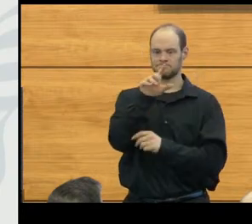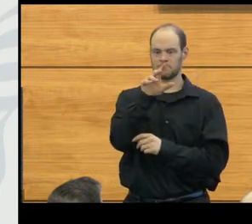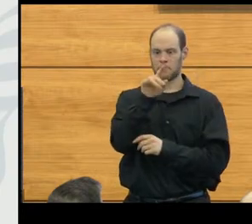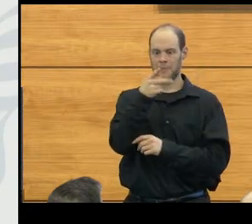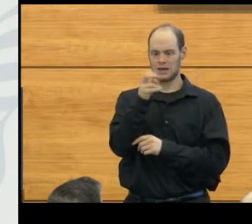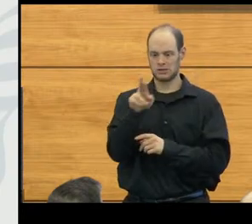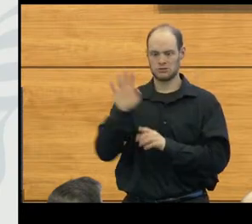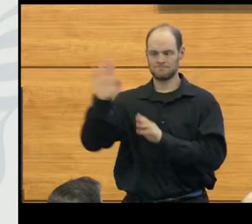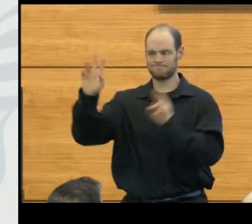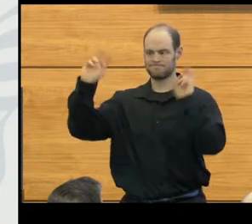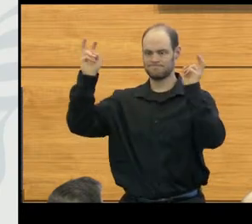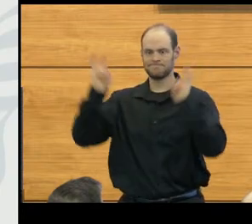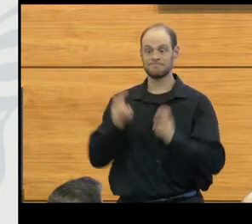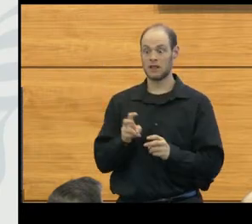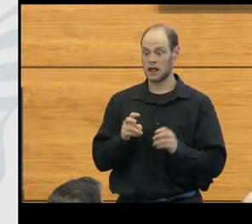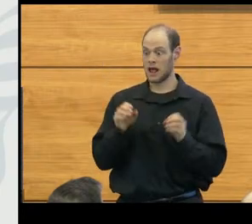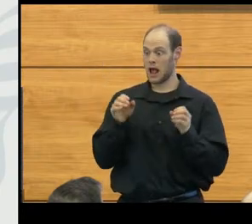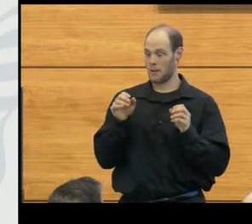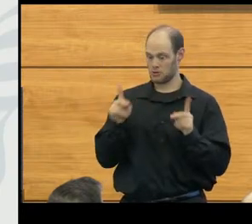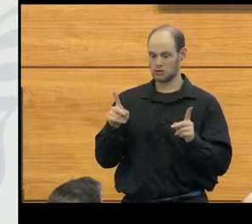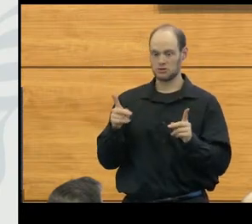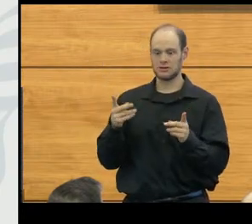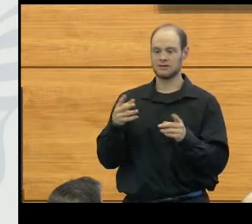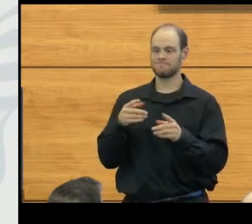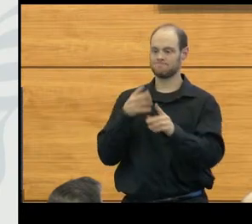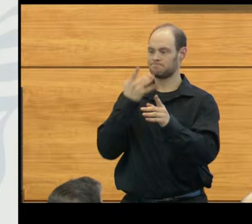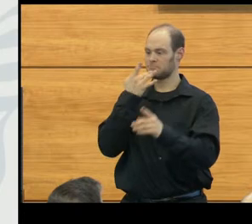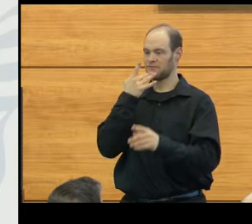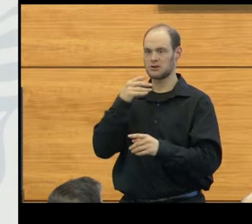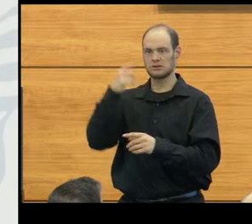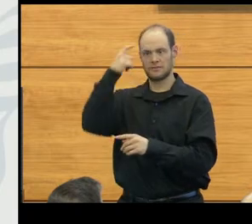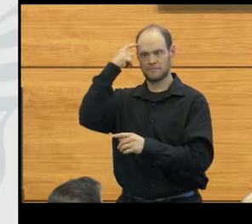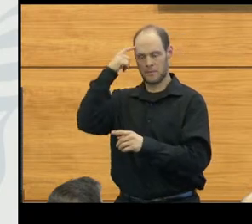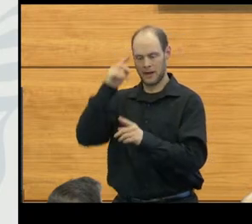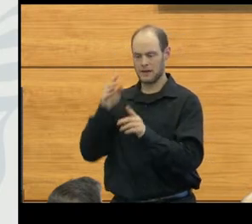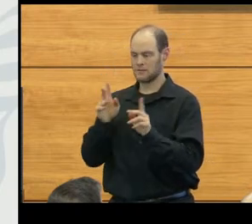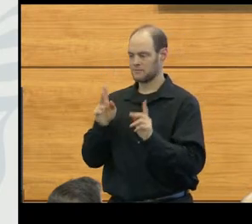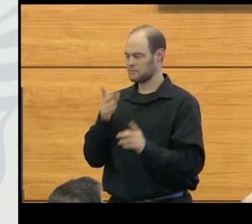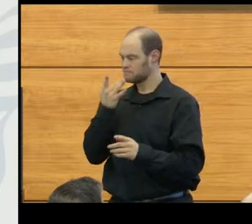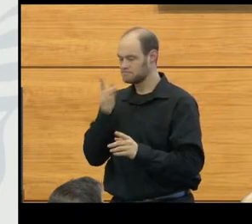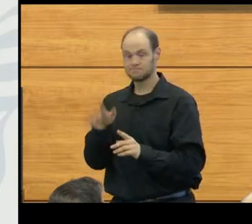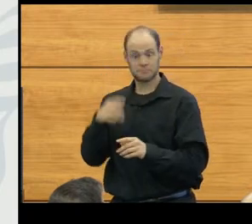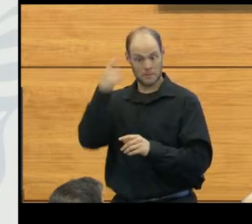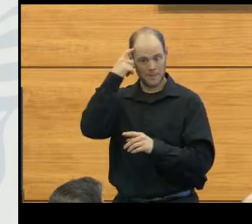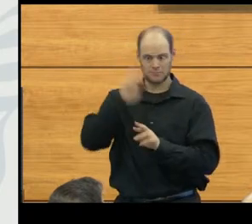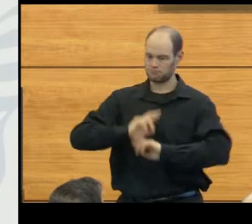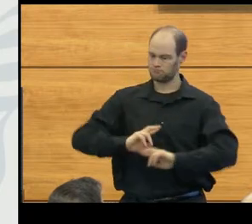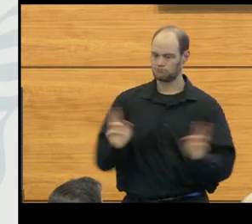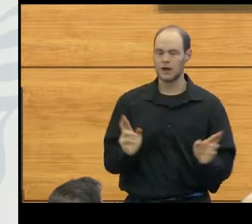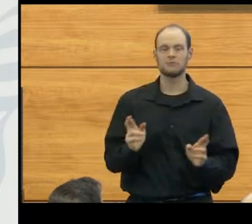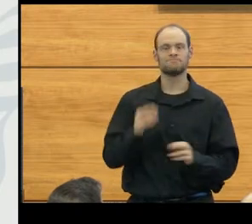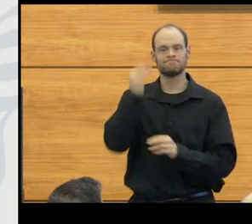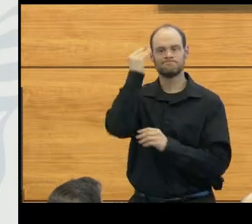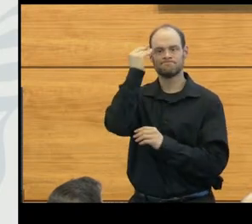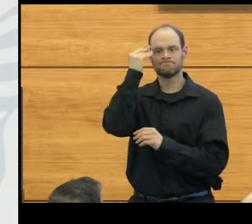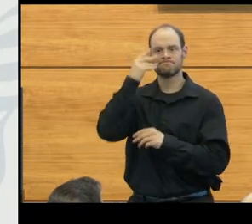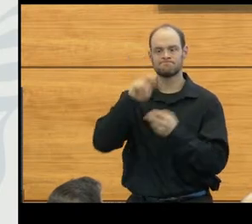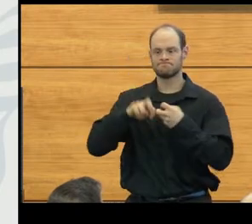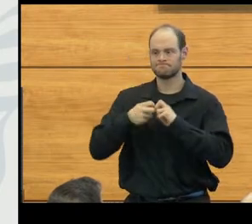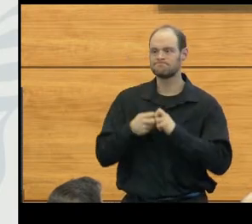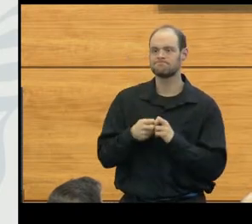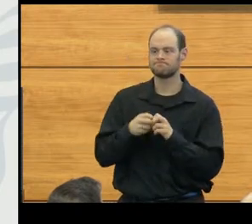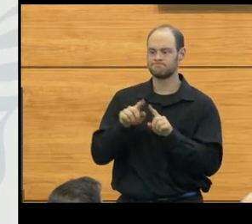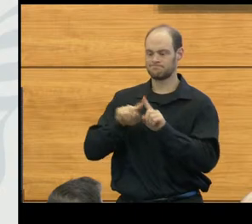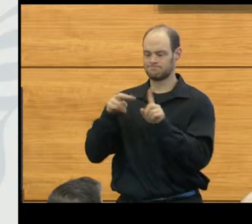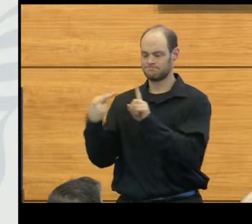Pasteur had, that chance favors the prepared mind. This was a mind that was prepared to think about the problem in